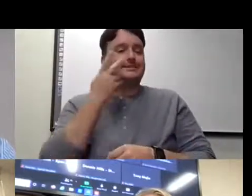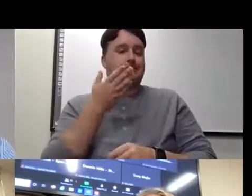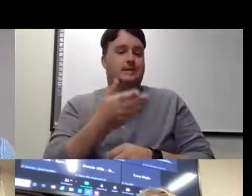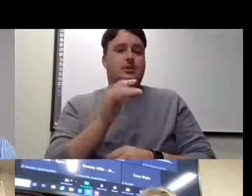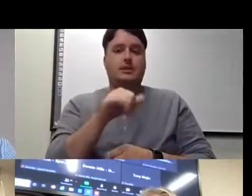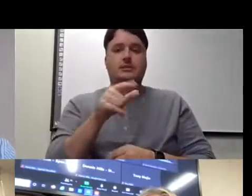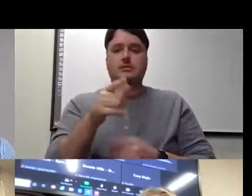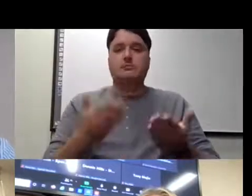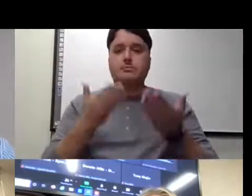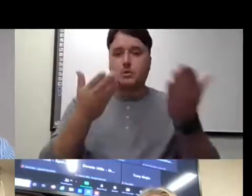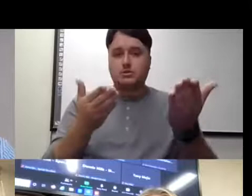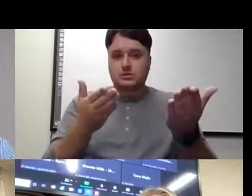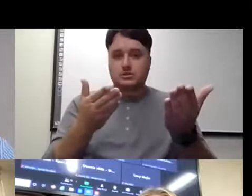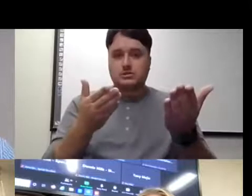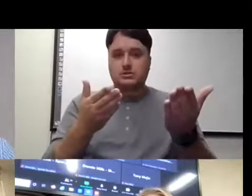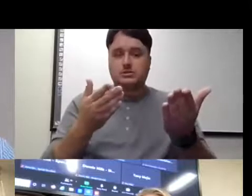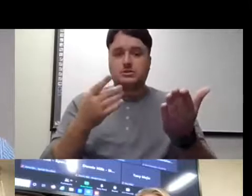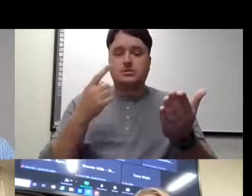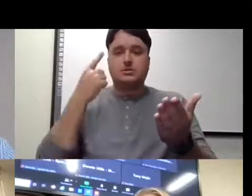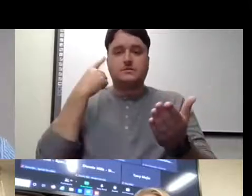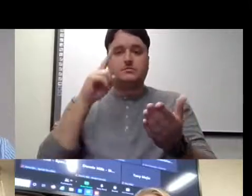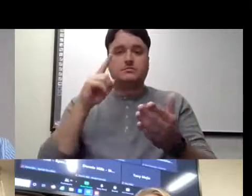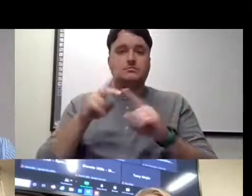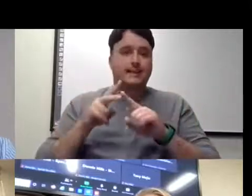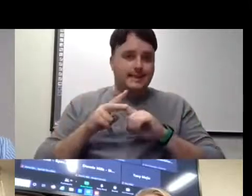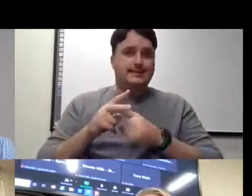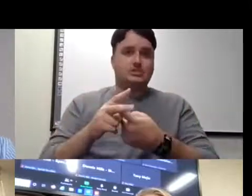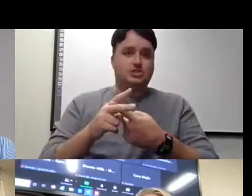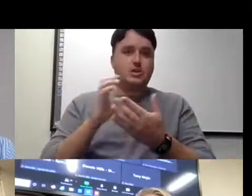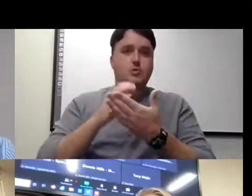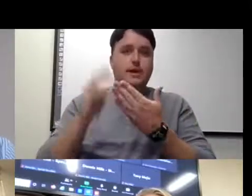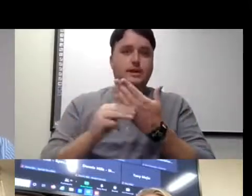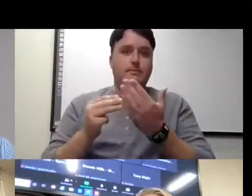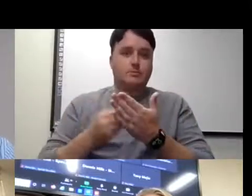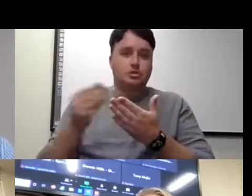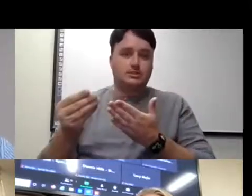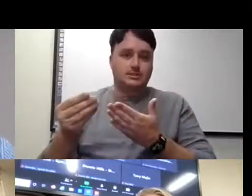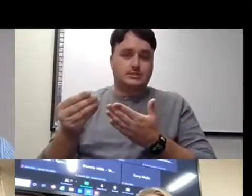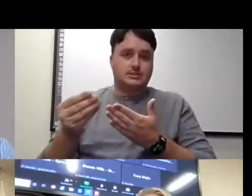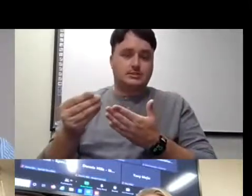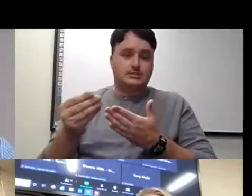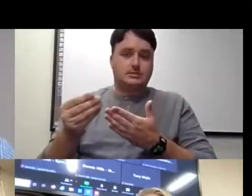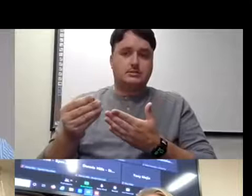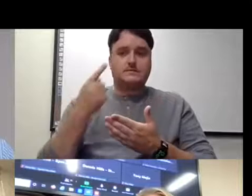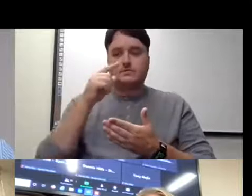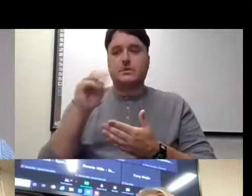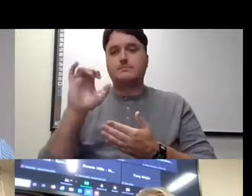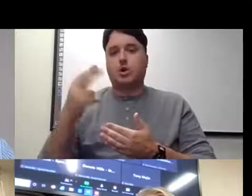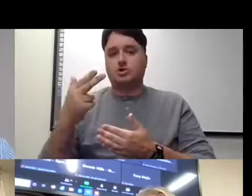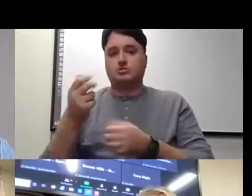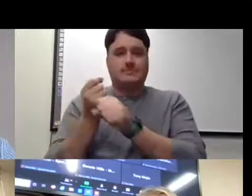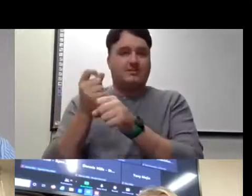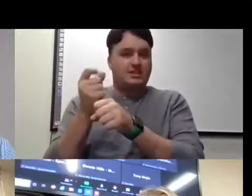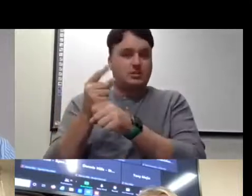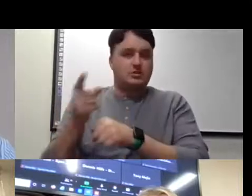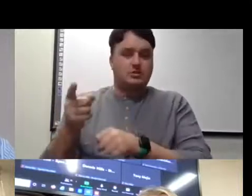a proposal to initiate curriculum purchases in March of every school year. We did